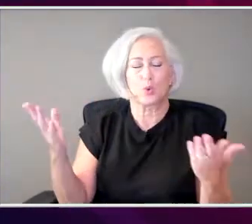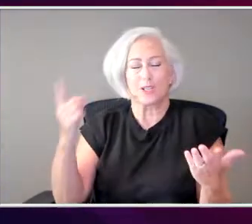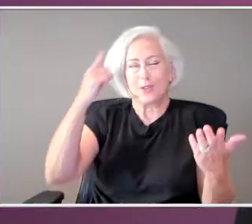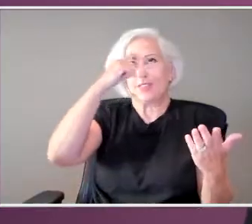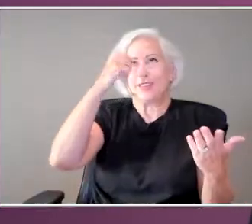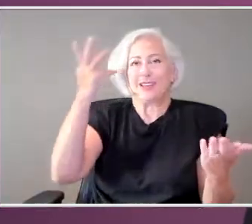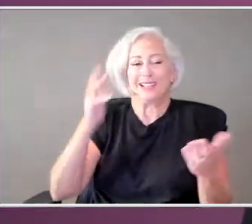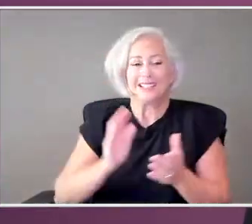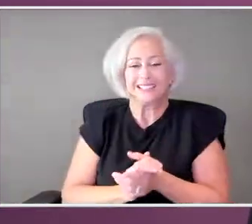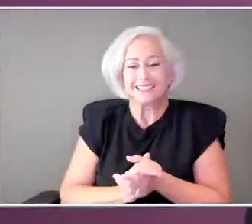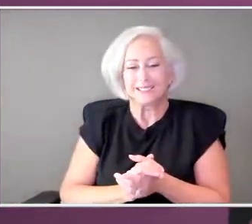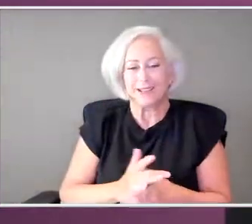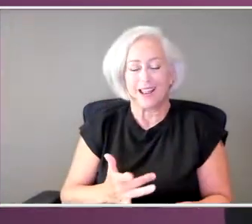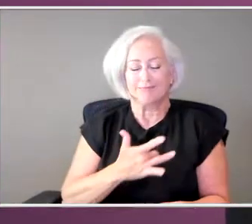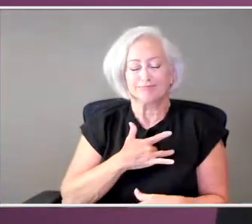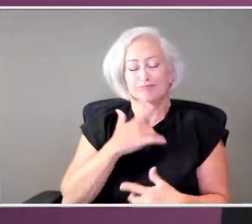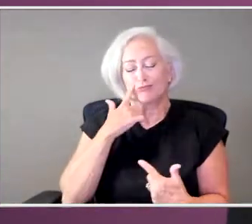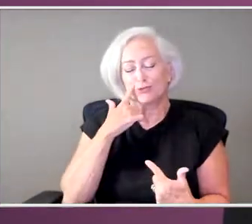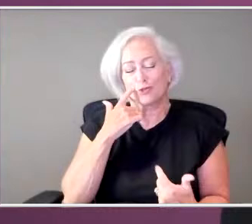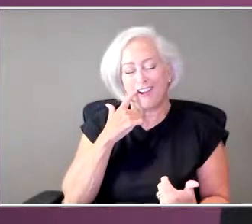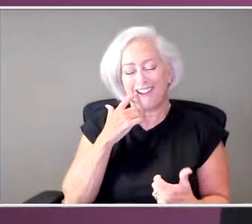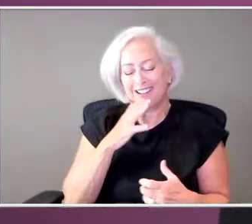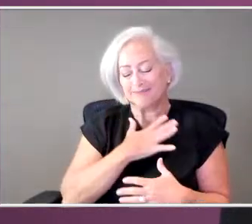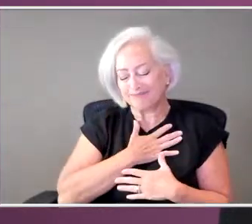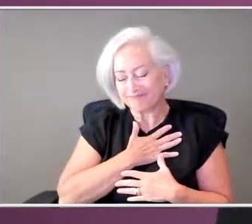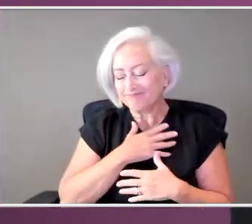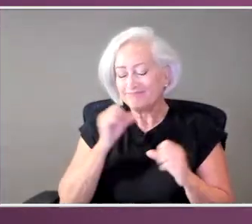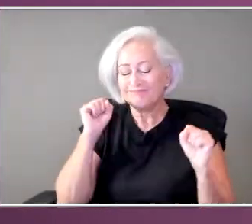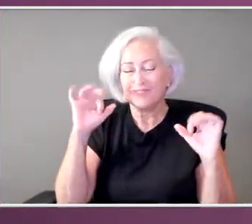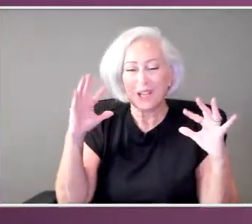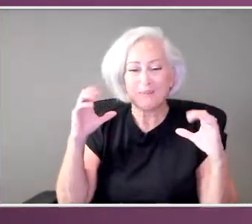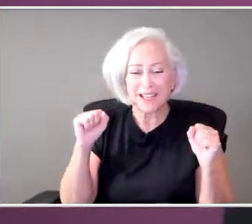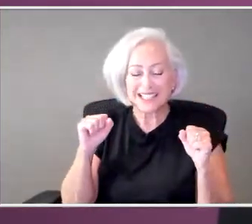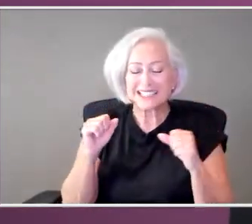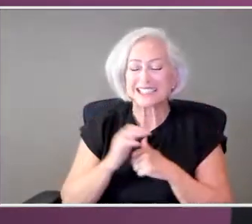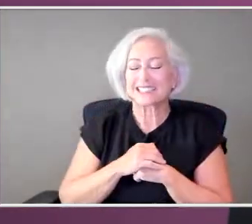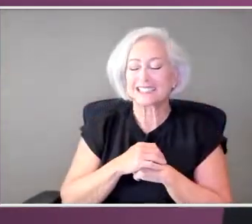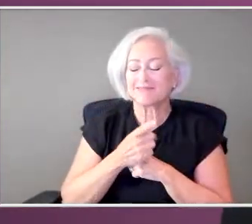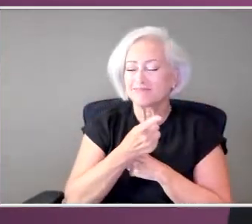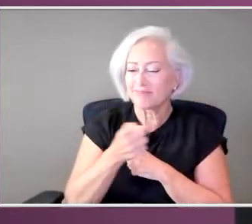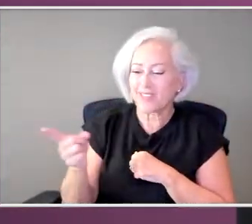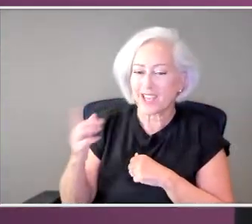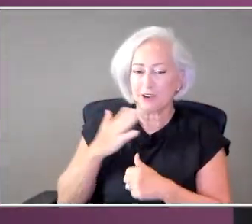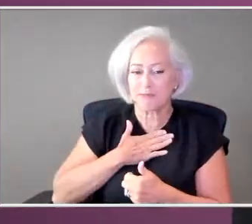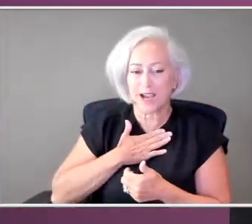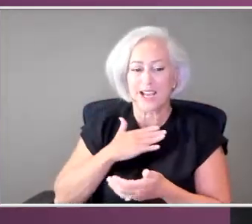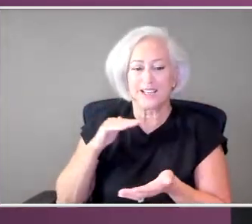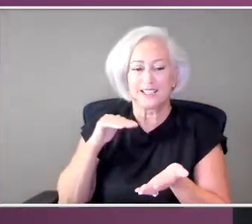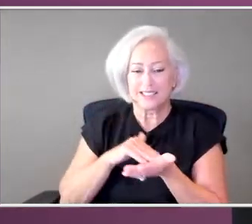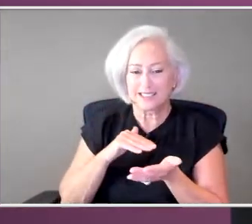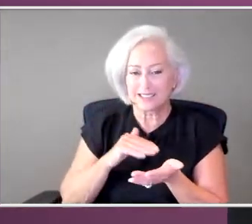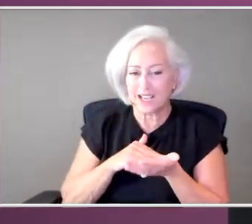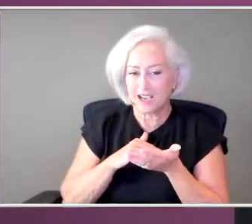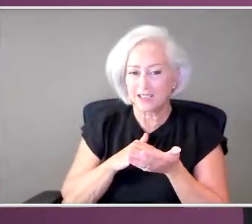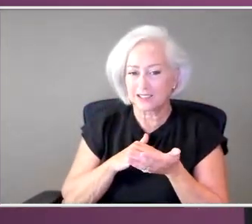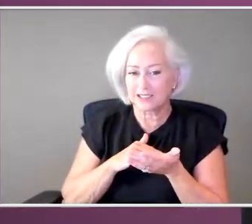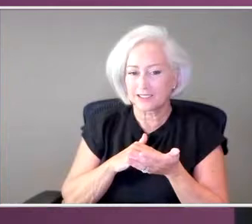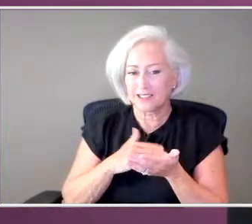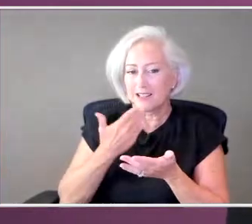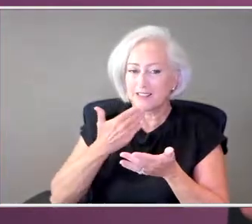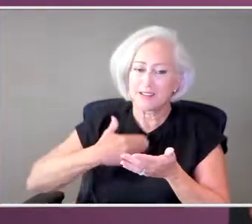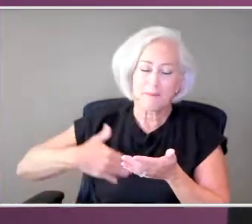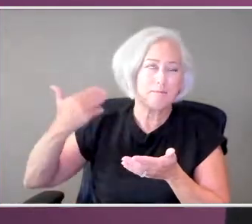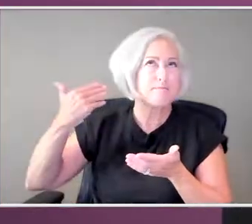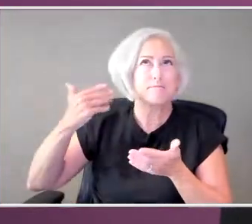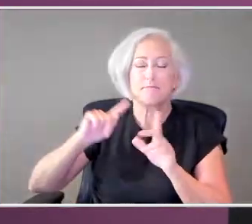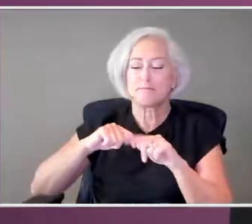cry. It's amazing. I mean, they are my doctors, and I have the best team that I could ever